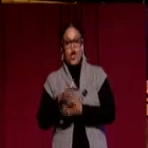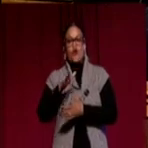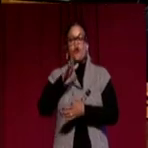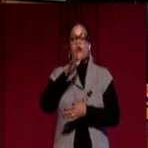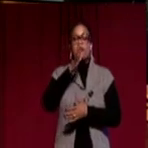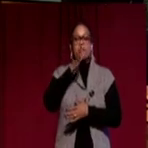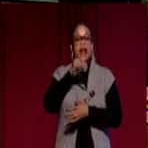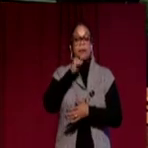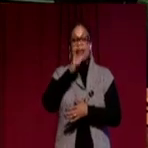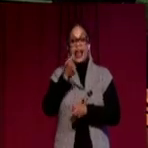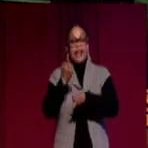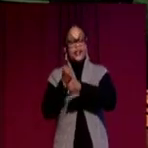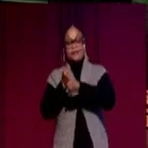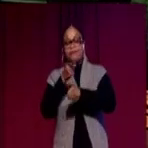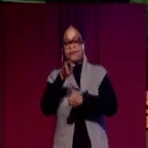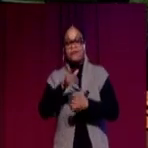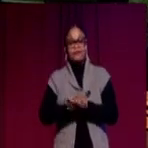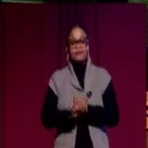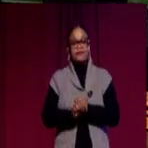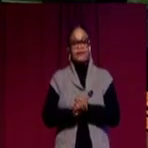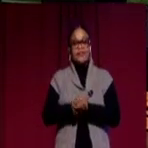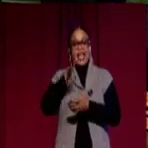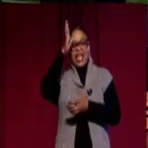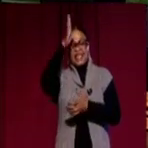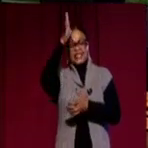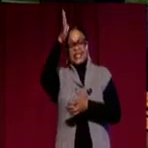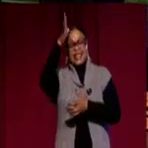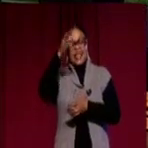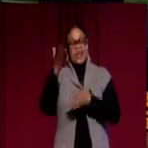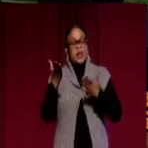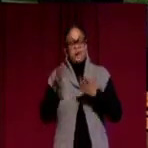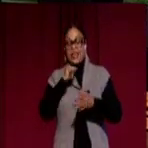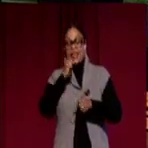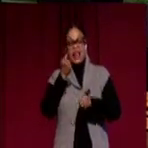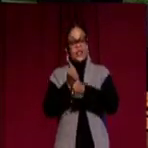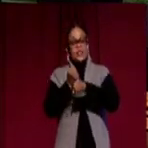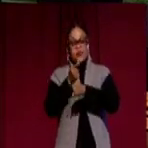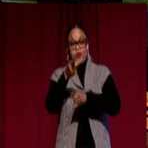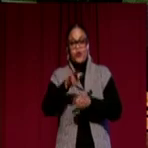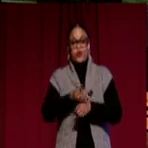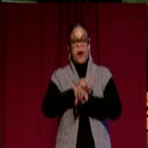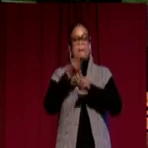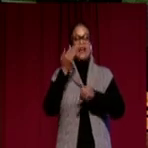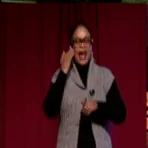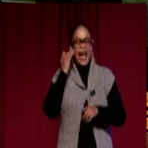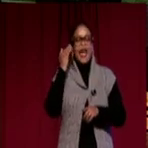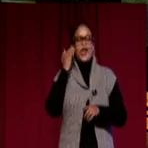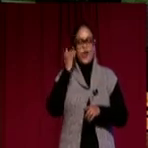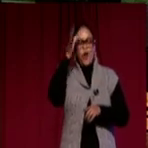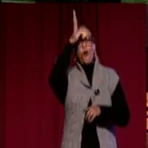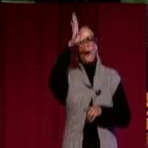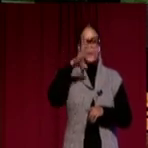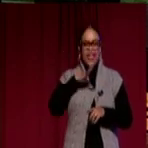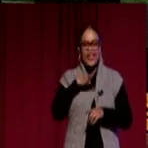don't have you, daddy may not have you, but